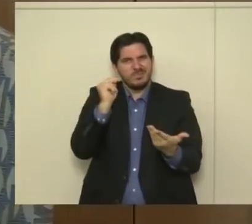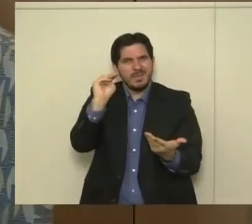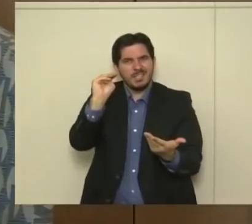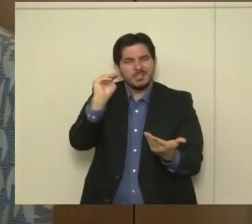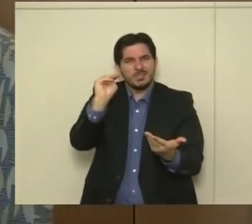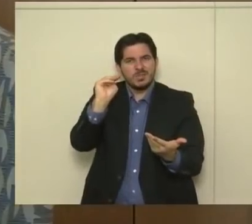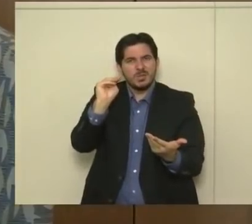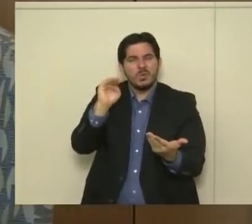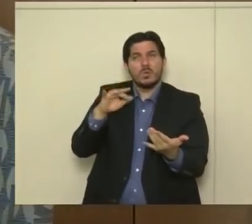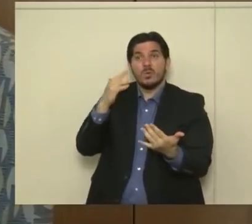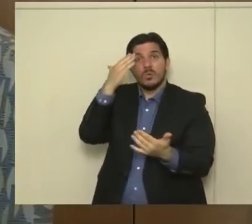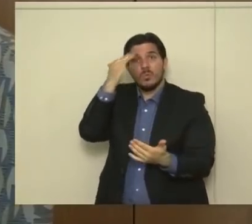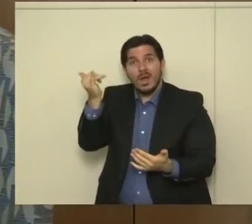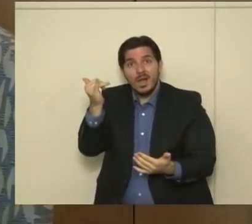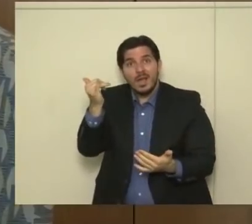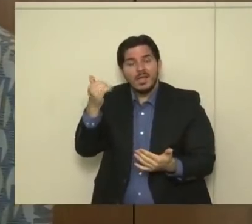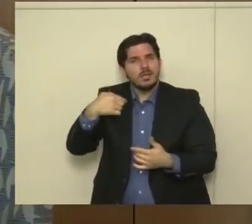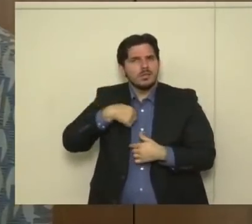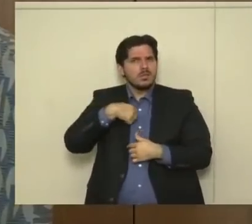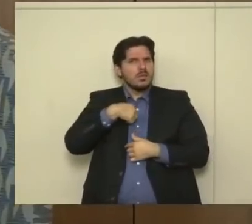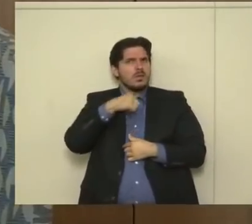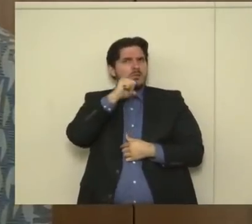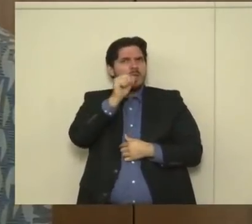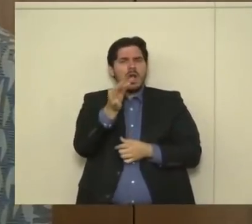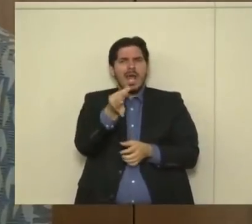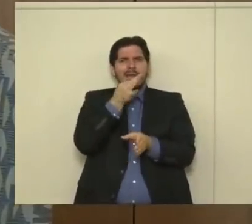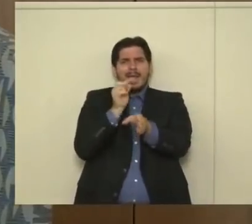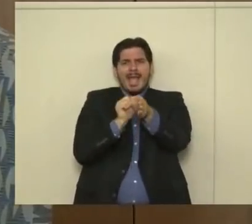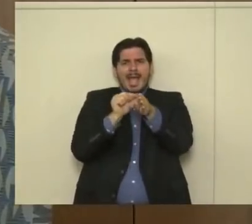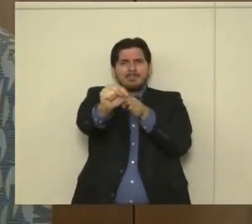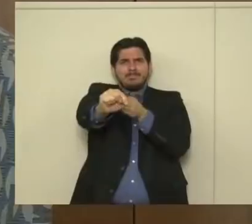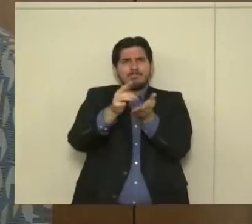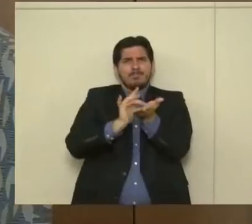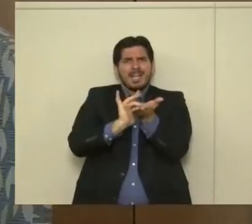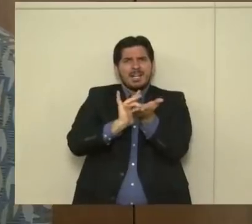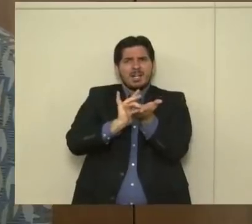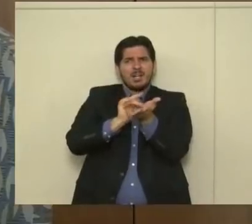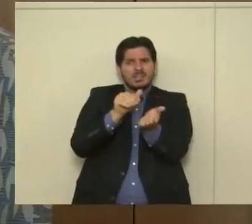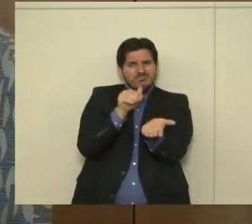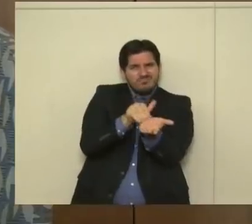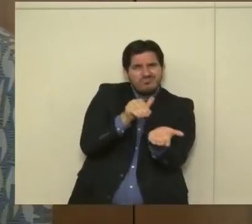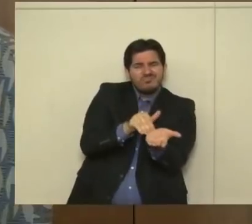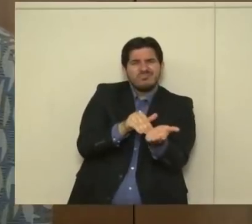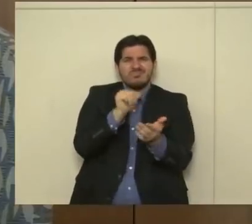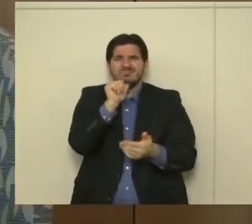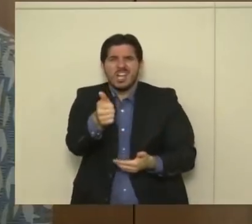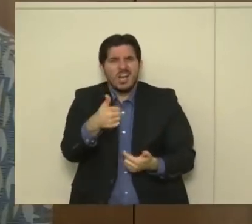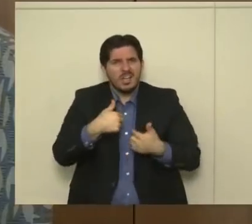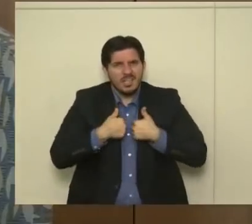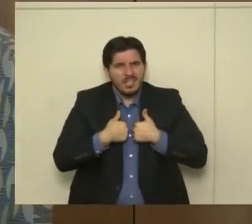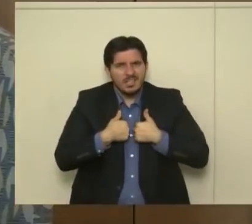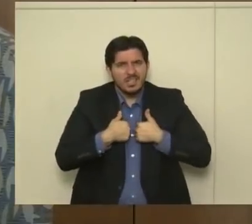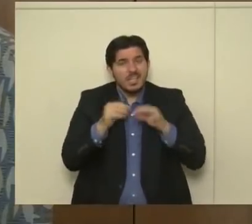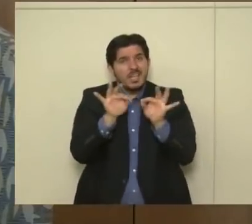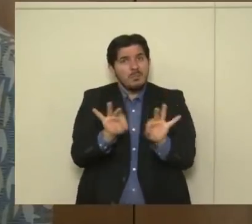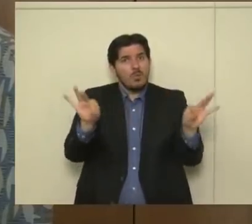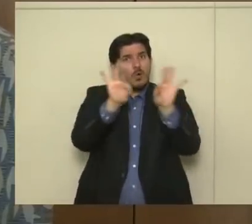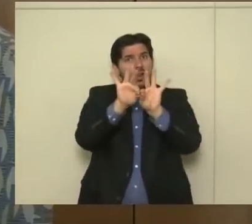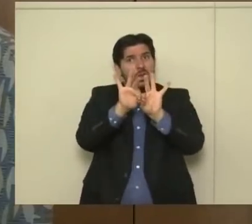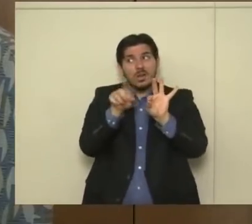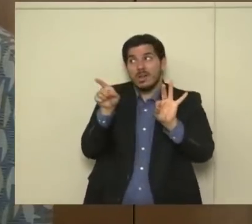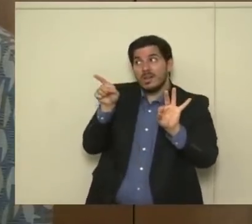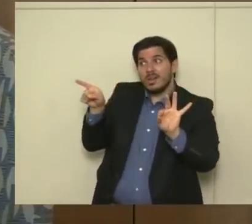as a non-medical professional, that I use the advice and the strategies that are determined by